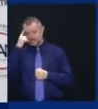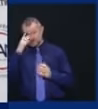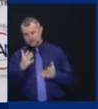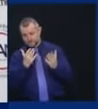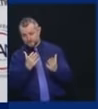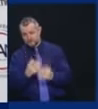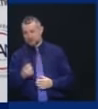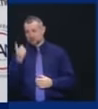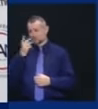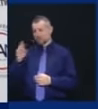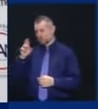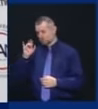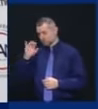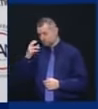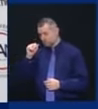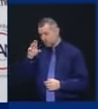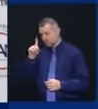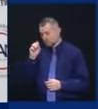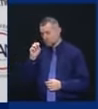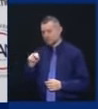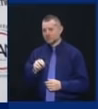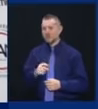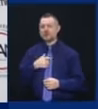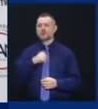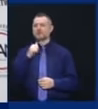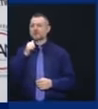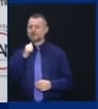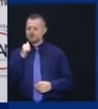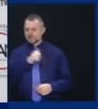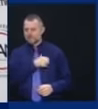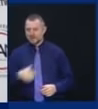Dr. Richardson, and with you, Madam Mayor, that we need to